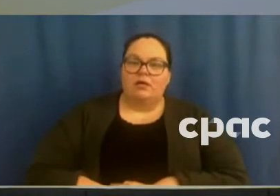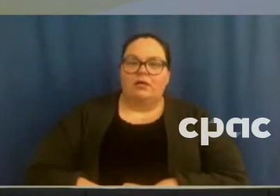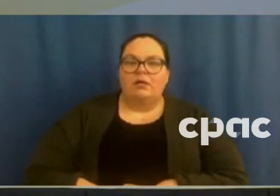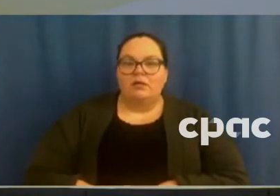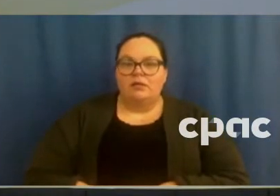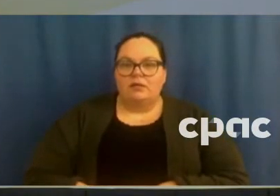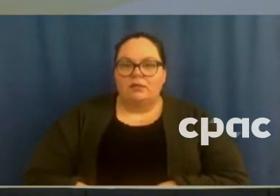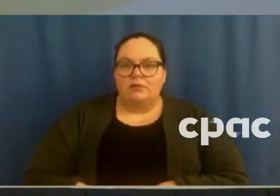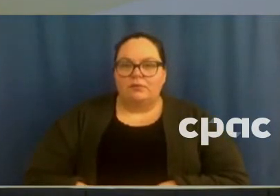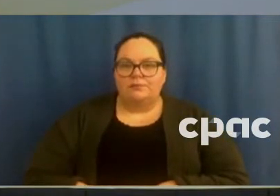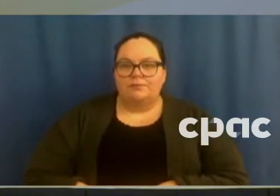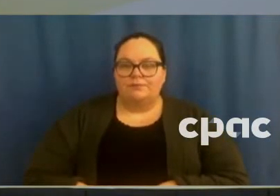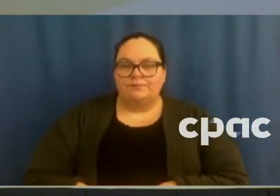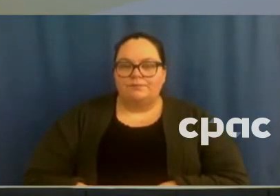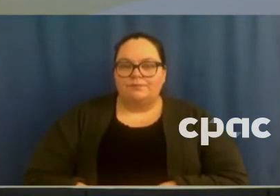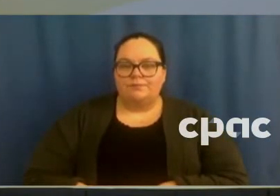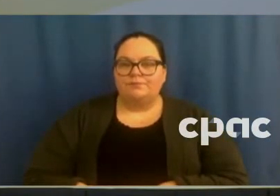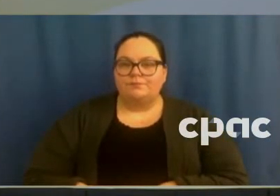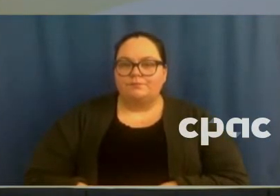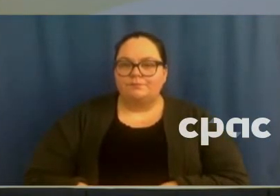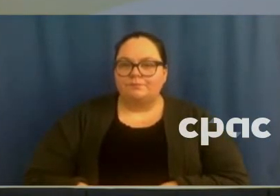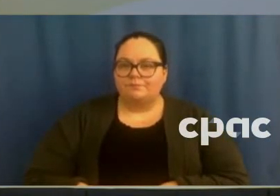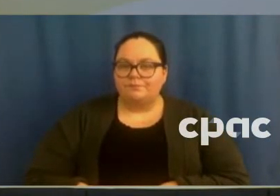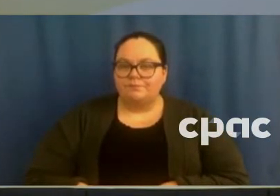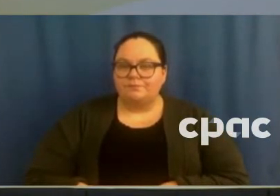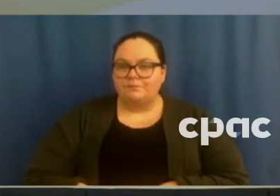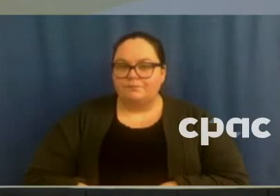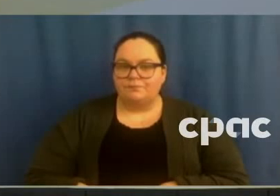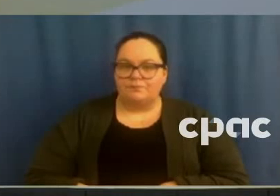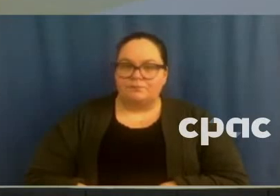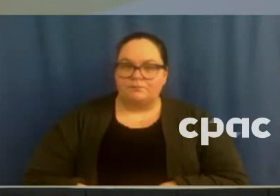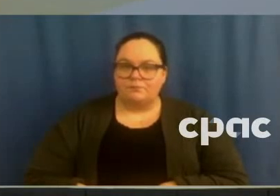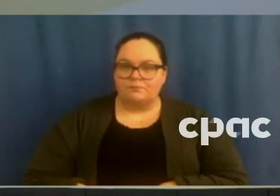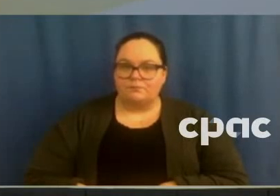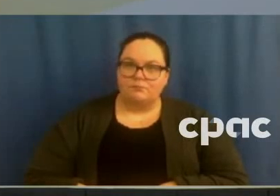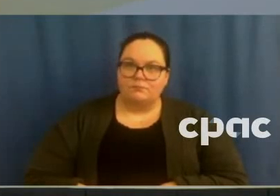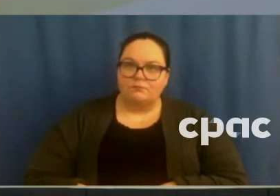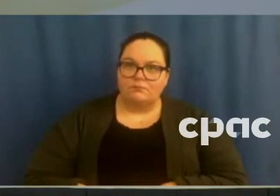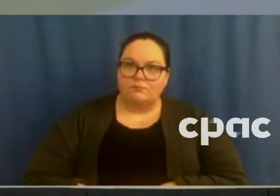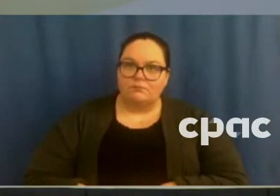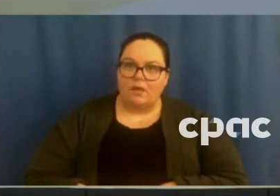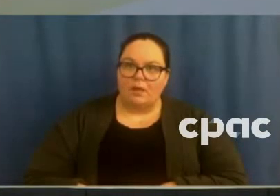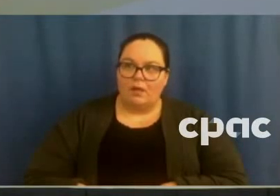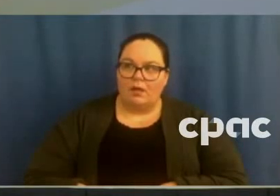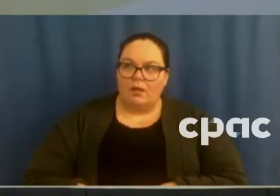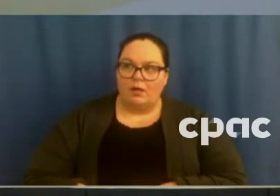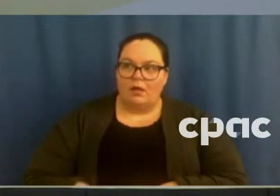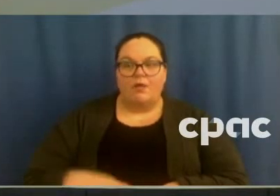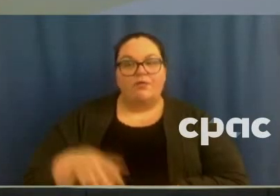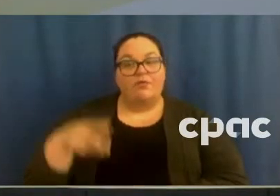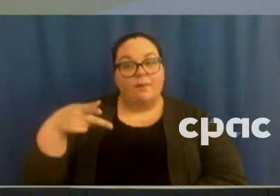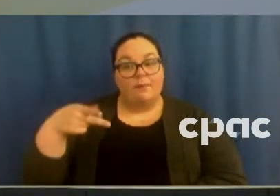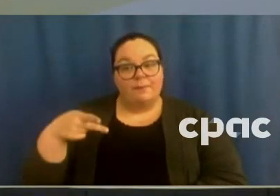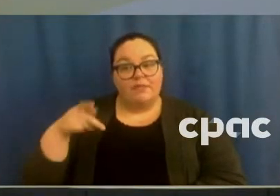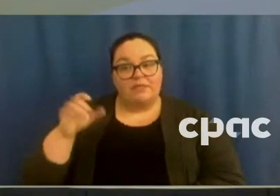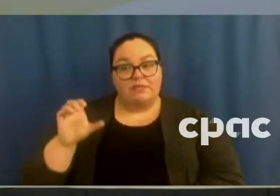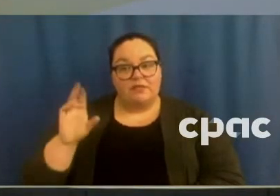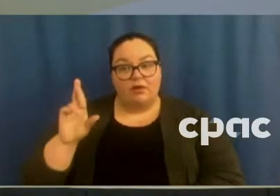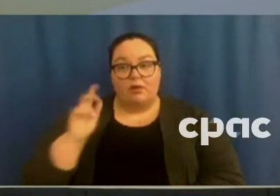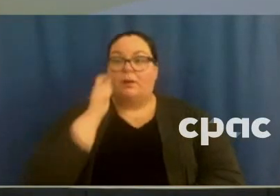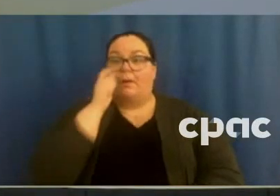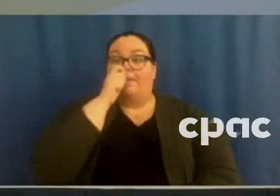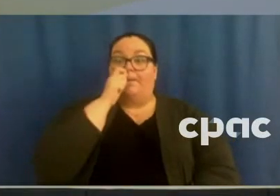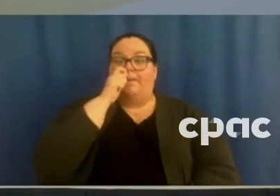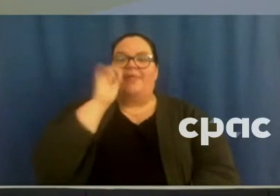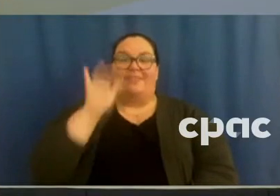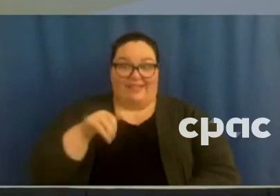but I mean, I think it's that we do drive-through testing with PCR as well